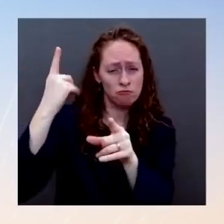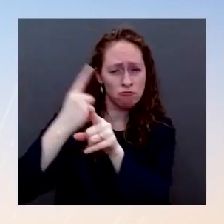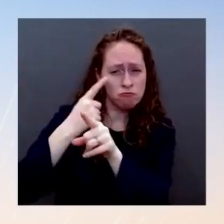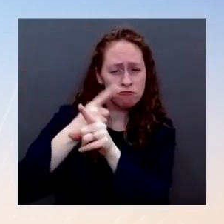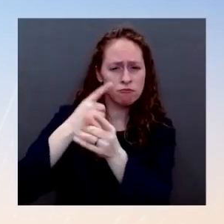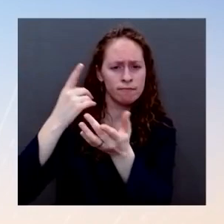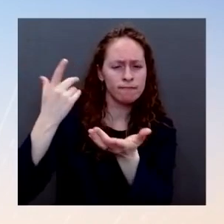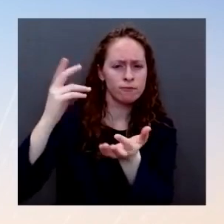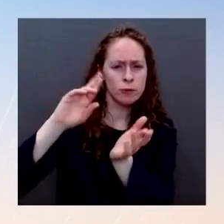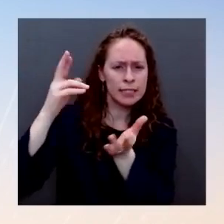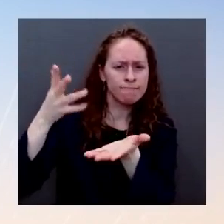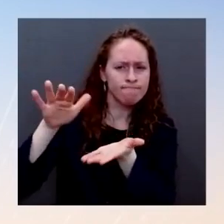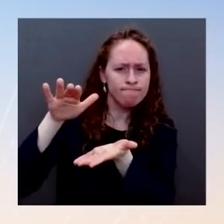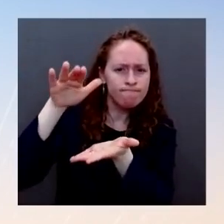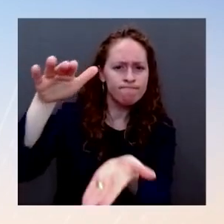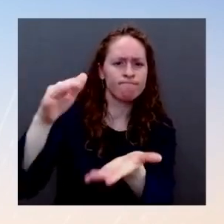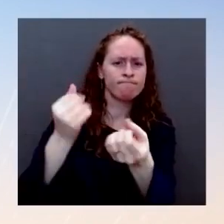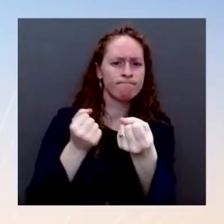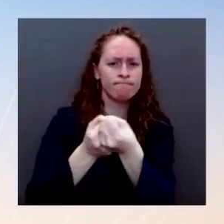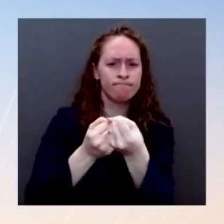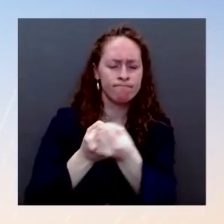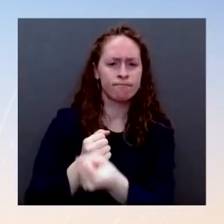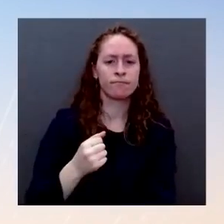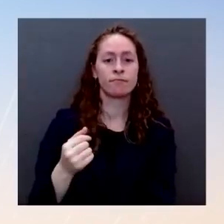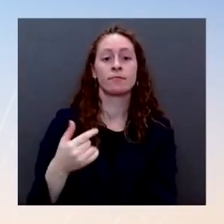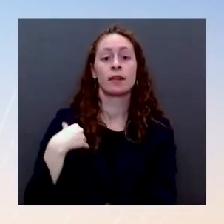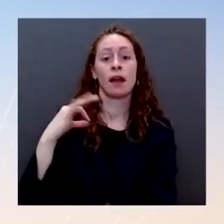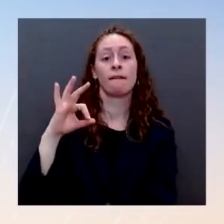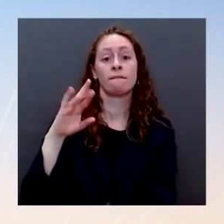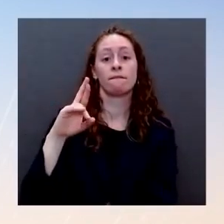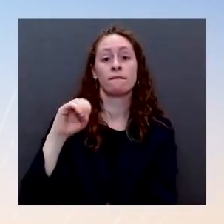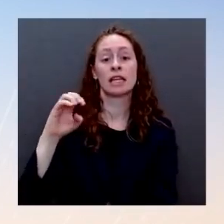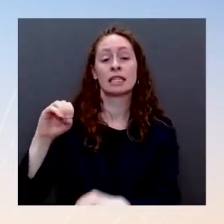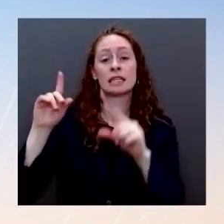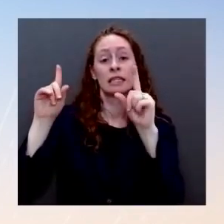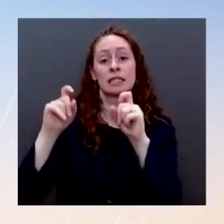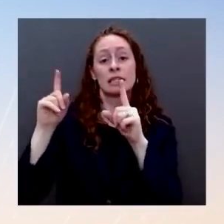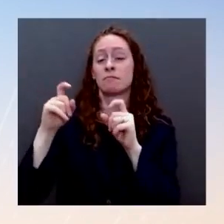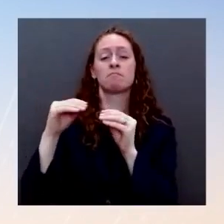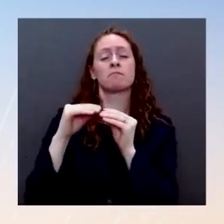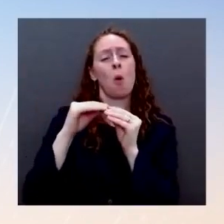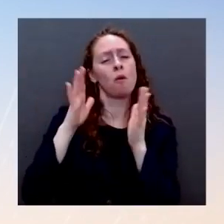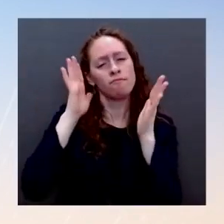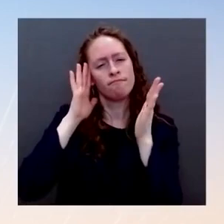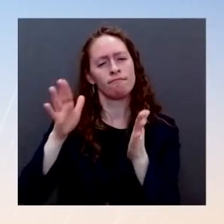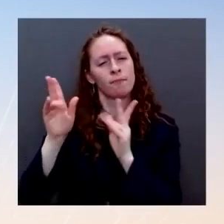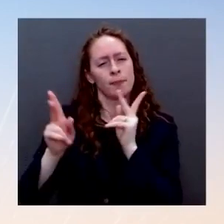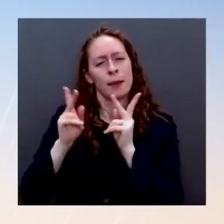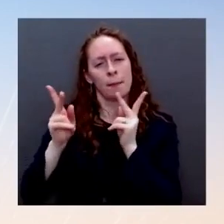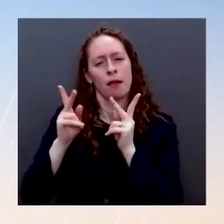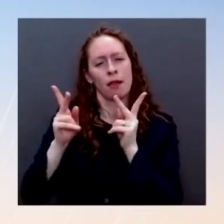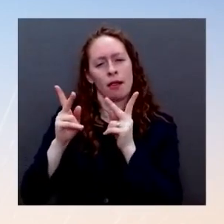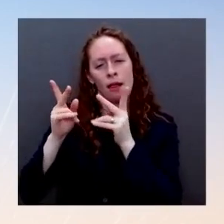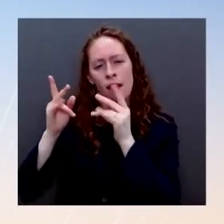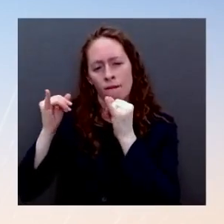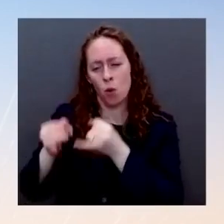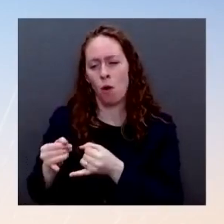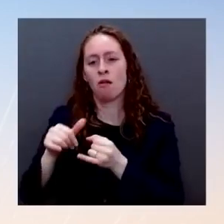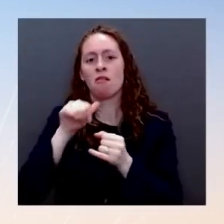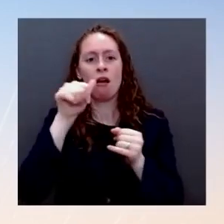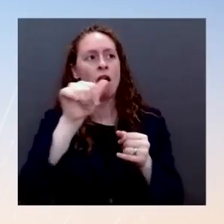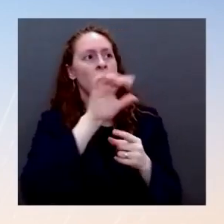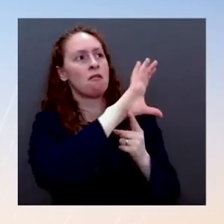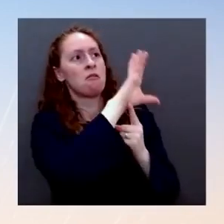and households, less than companies. And obviously to work, there's now 9 tests that are approved to go to market